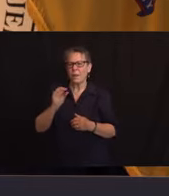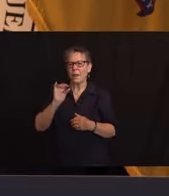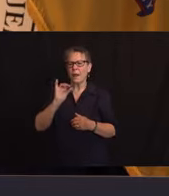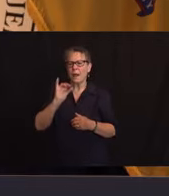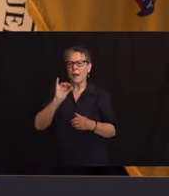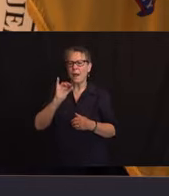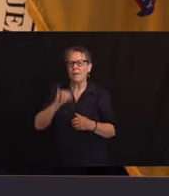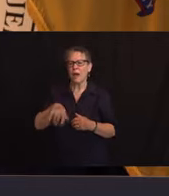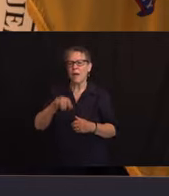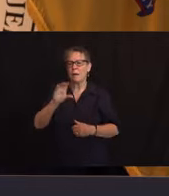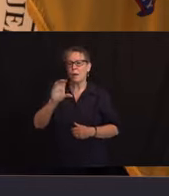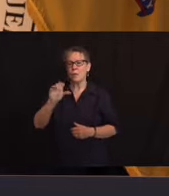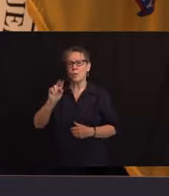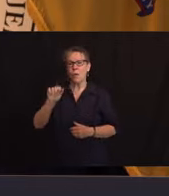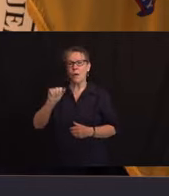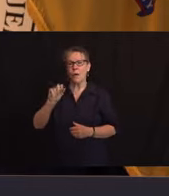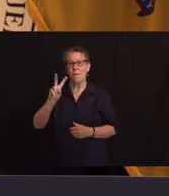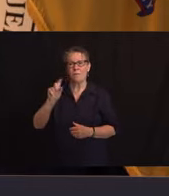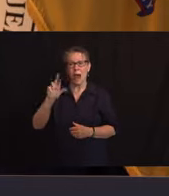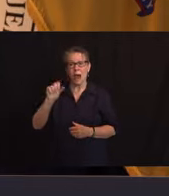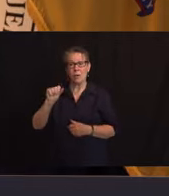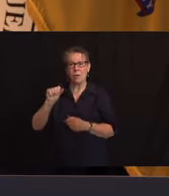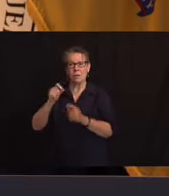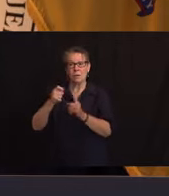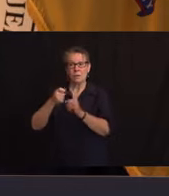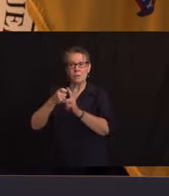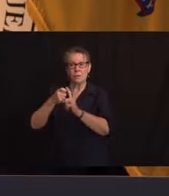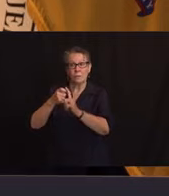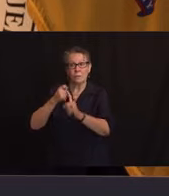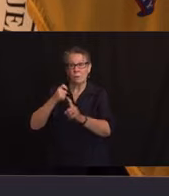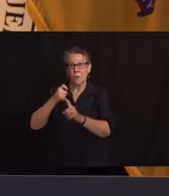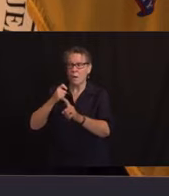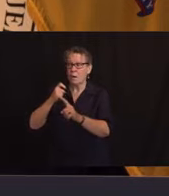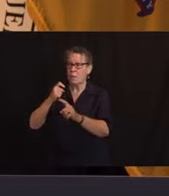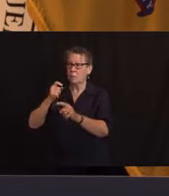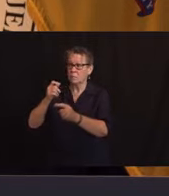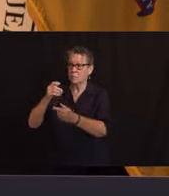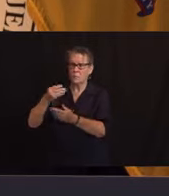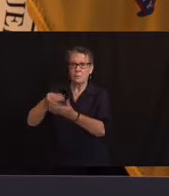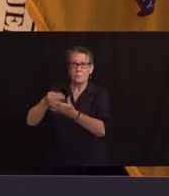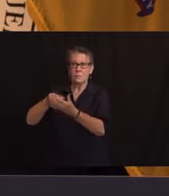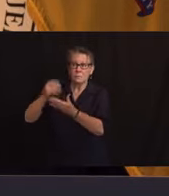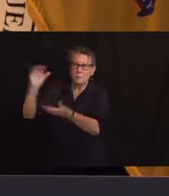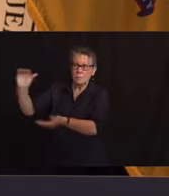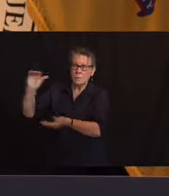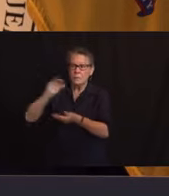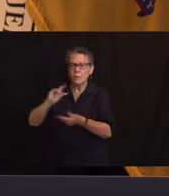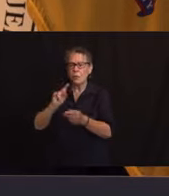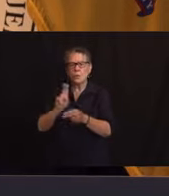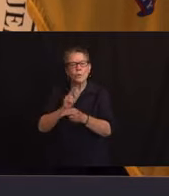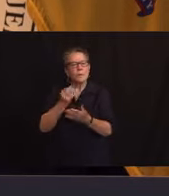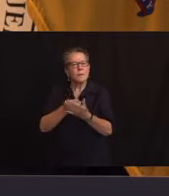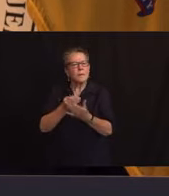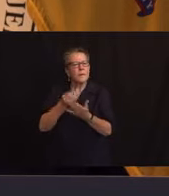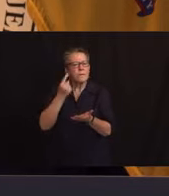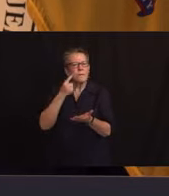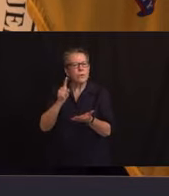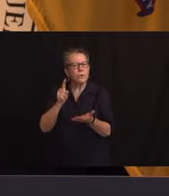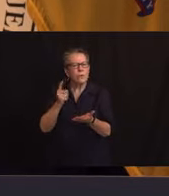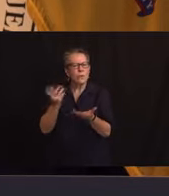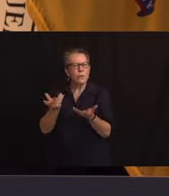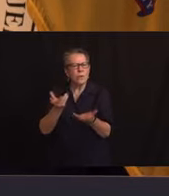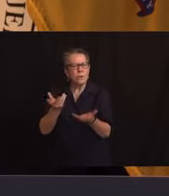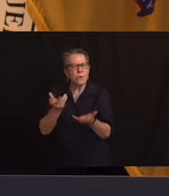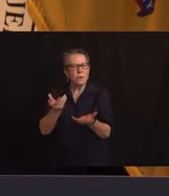the state to get theirs in one lump sum? The NFL schedule is out Wednesday. What do you think are the odds of having a full house at MetLife Stadium on week